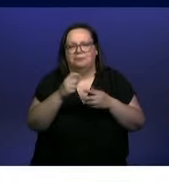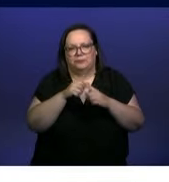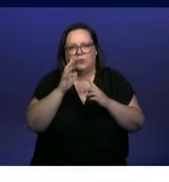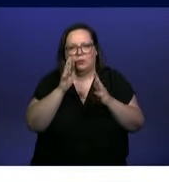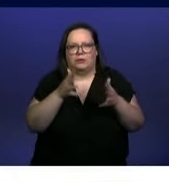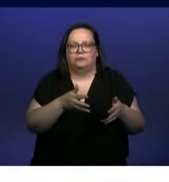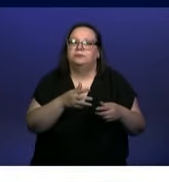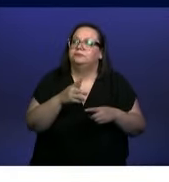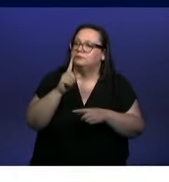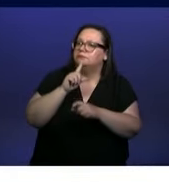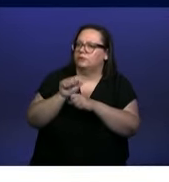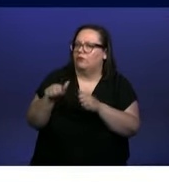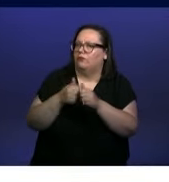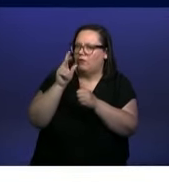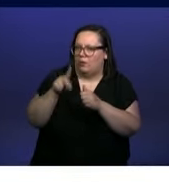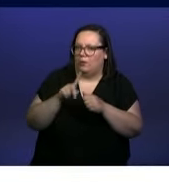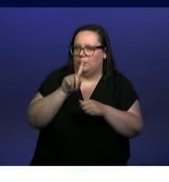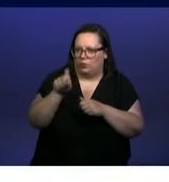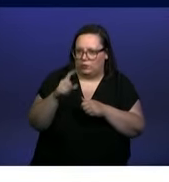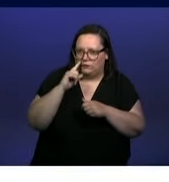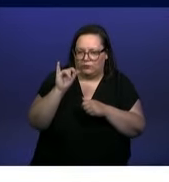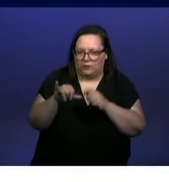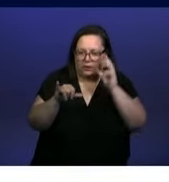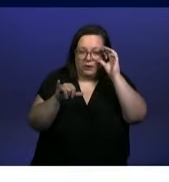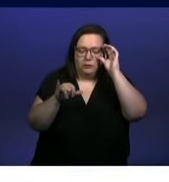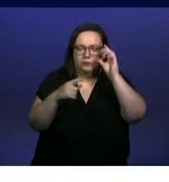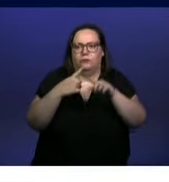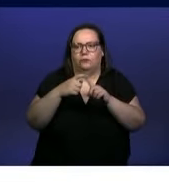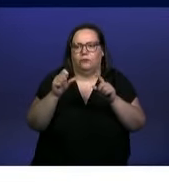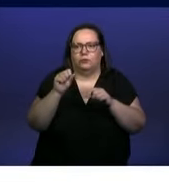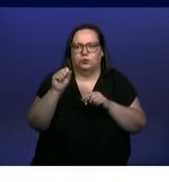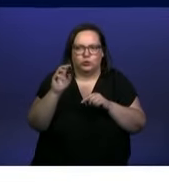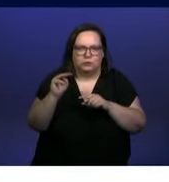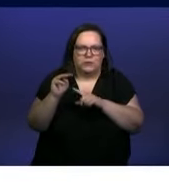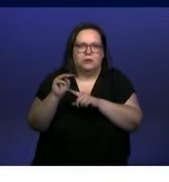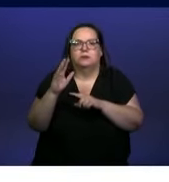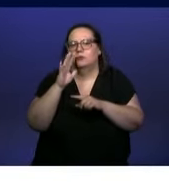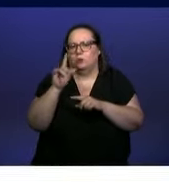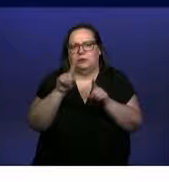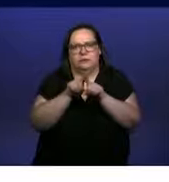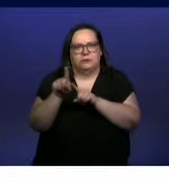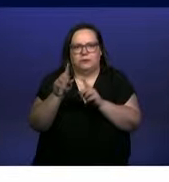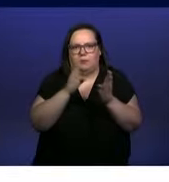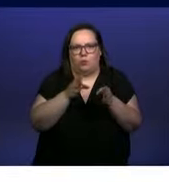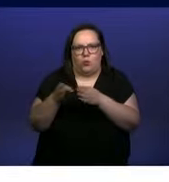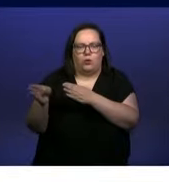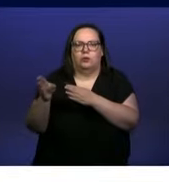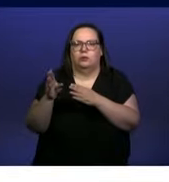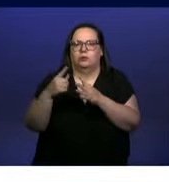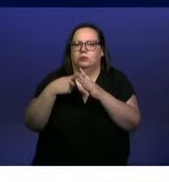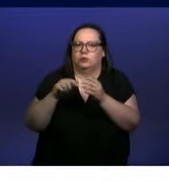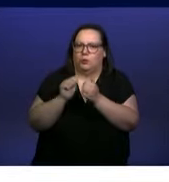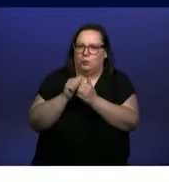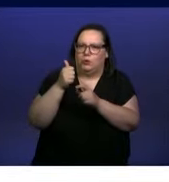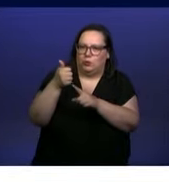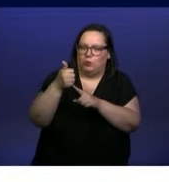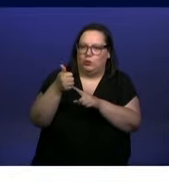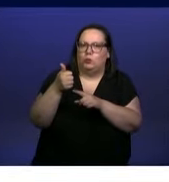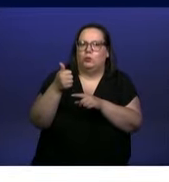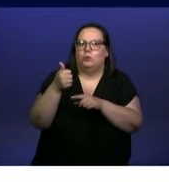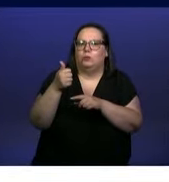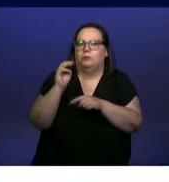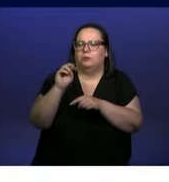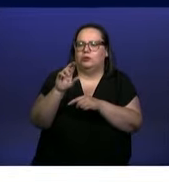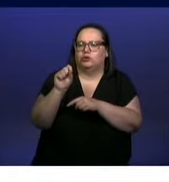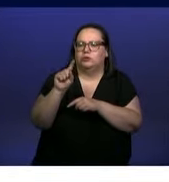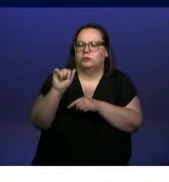have a follow-up question to this coming in from social media, so we will go in the same order, starting with you, Mr. Staggs. This comes from